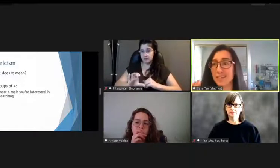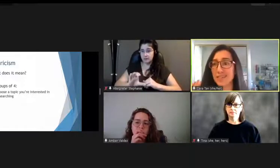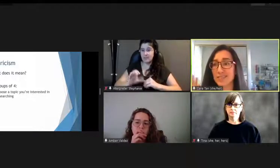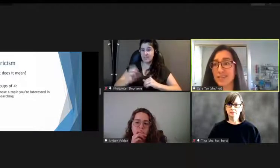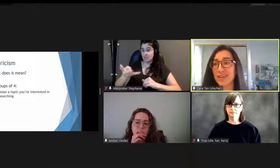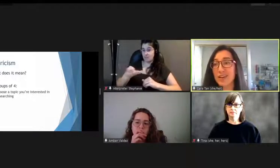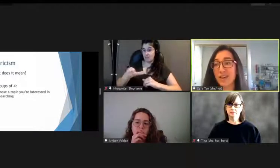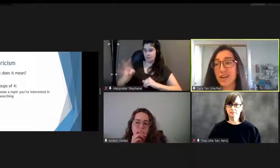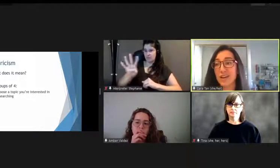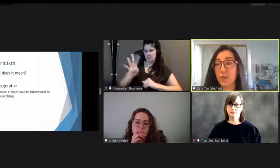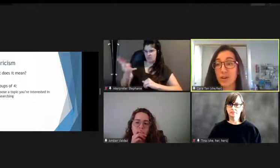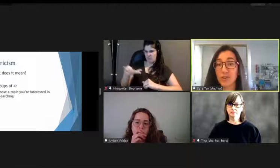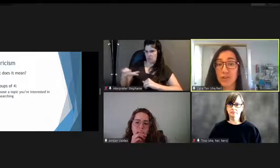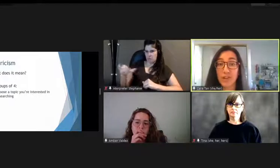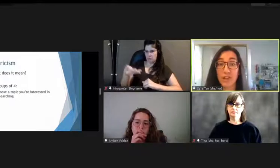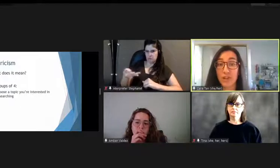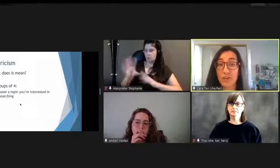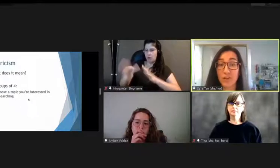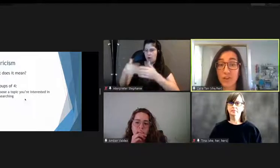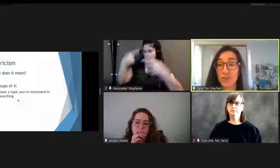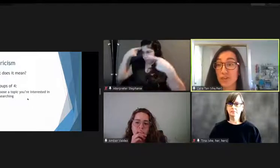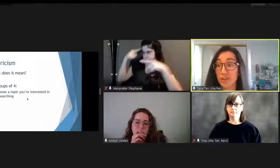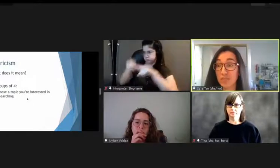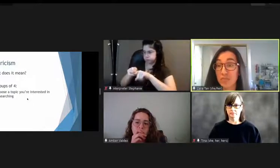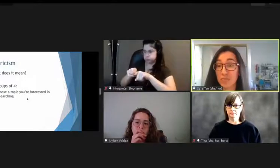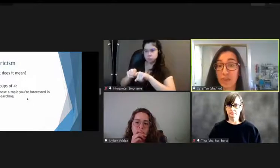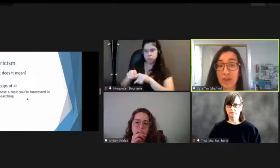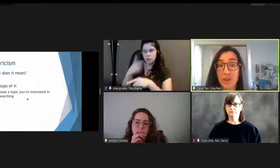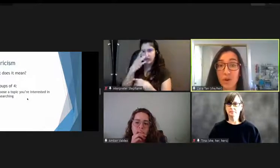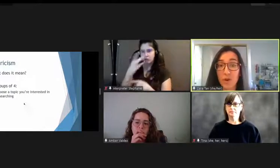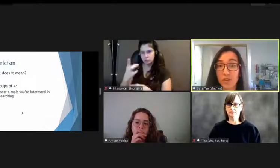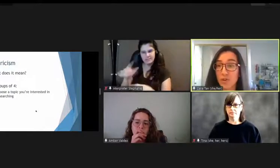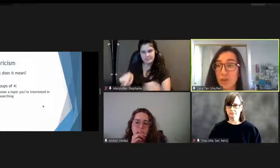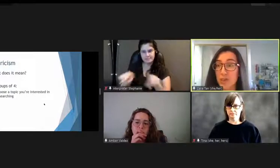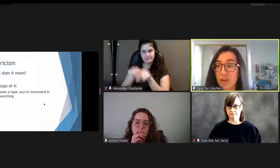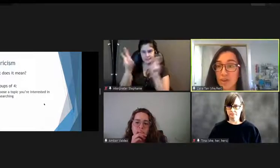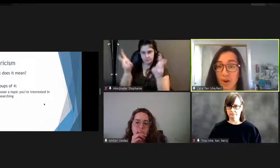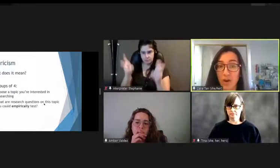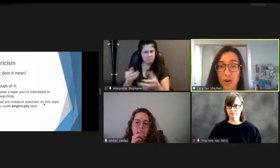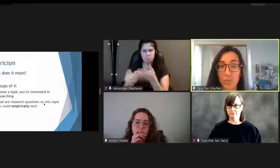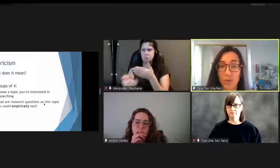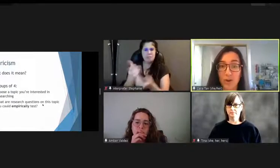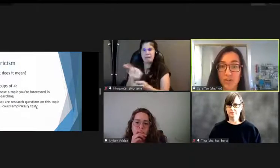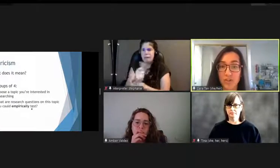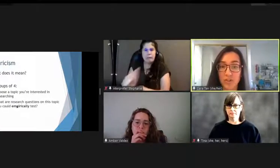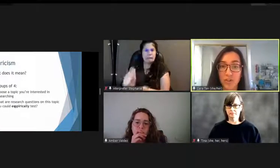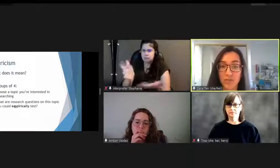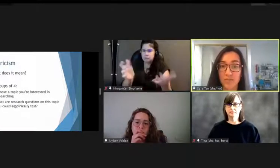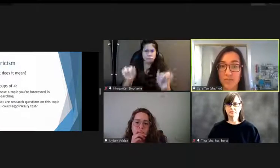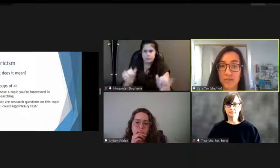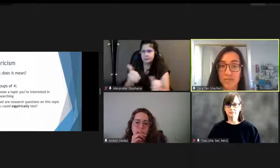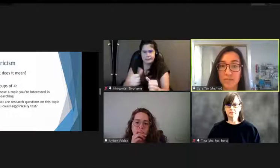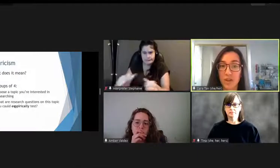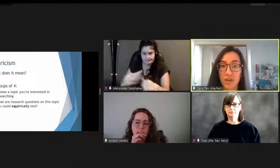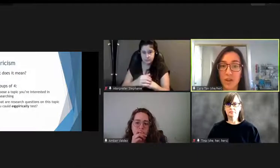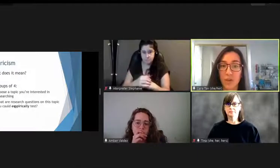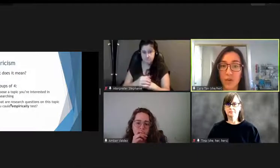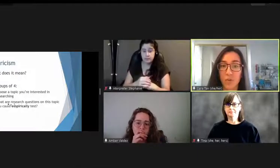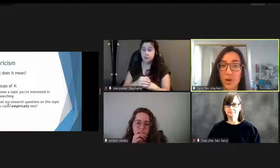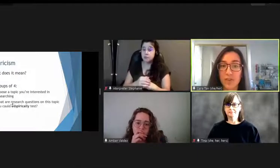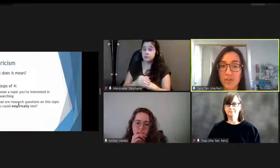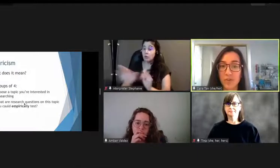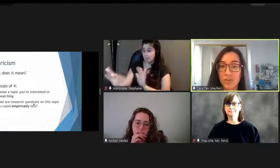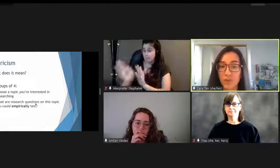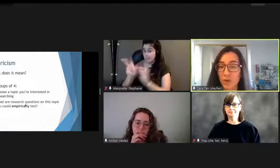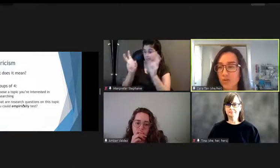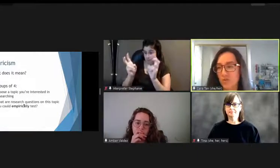anything, right? Whatever it is that you're interested in. And then I want you to think about a couple questions, right?